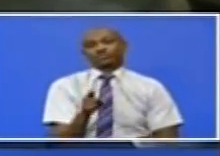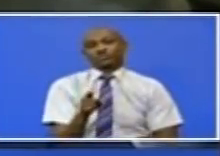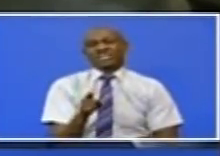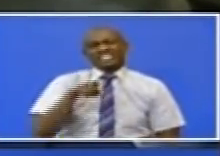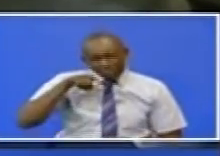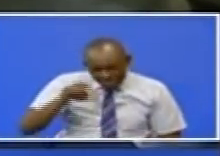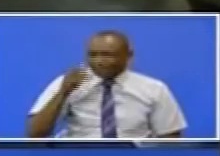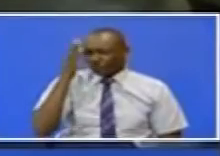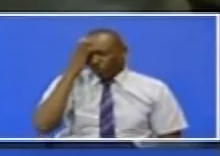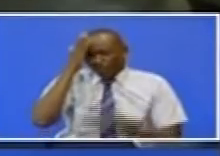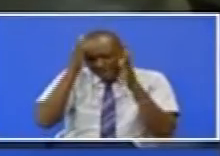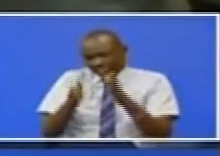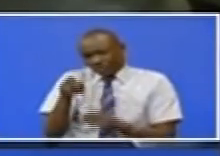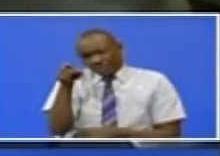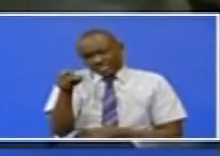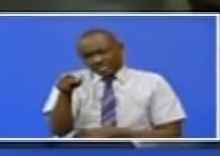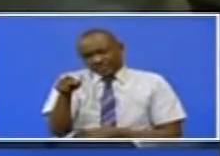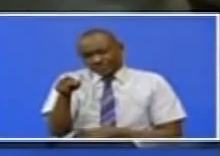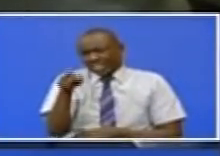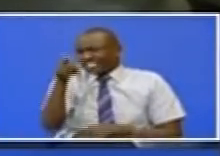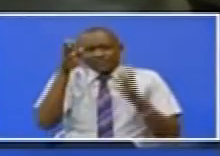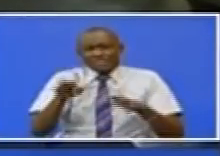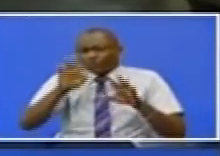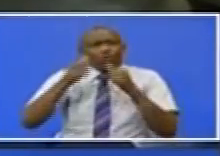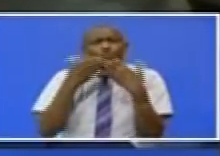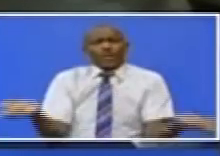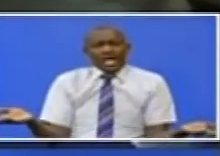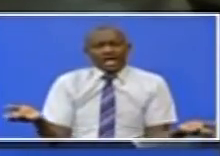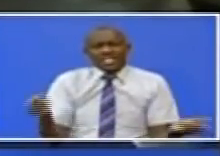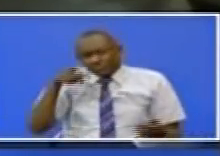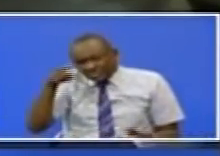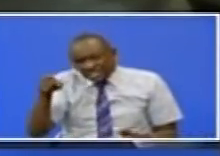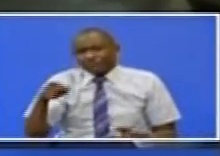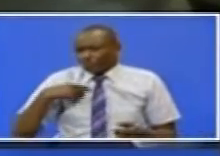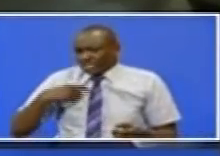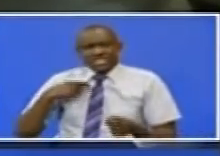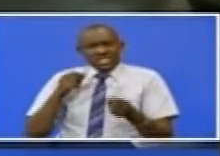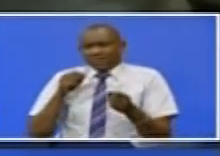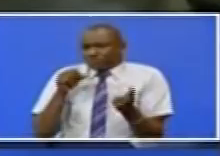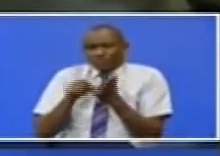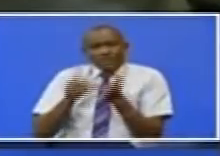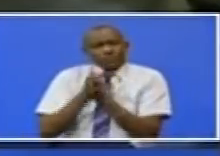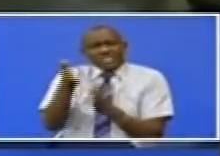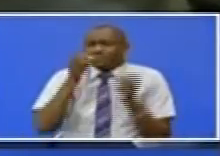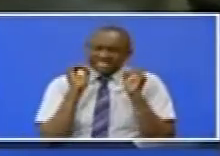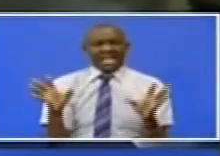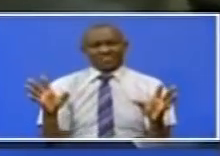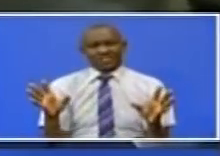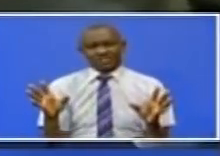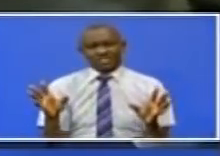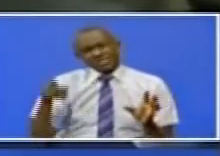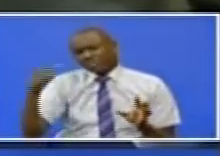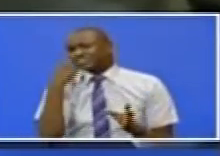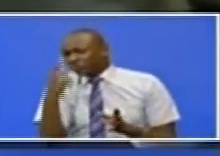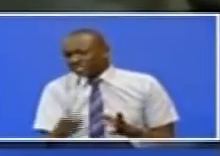because the accuser came from nowhere, we owe him nothing, and what he's saying